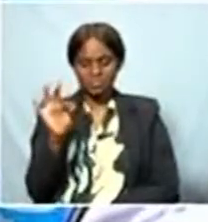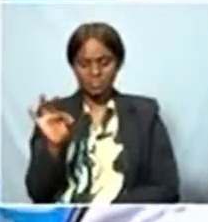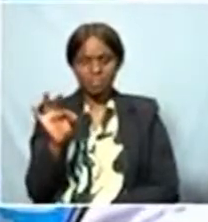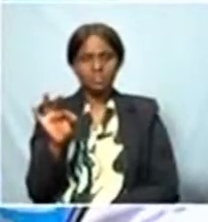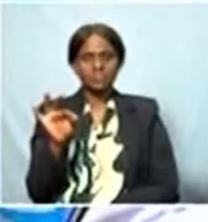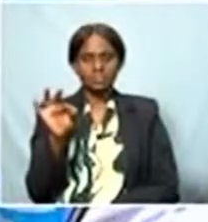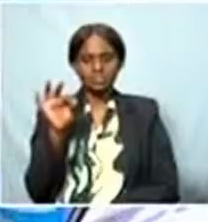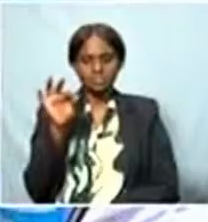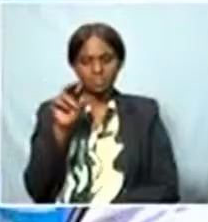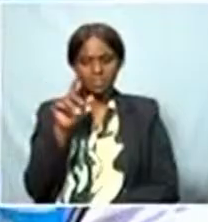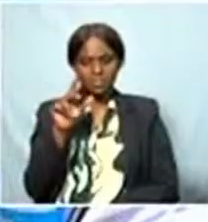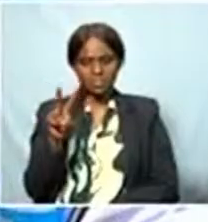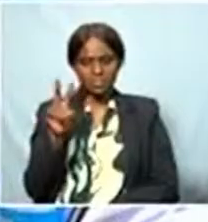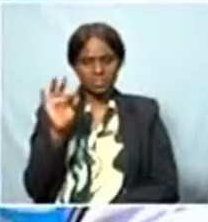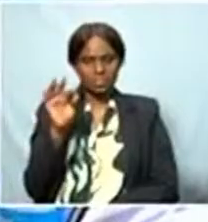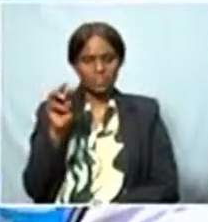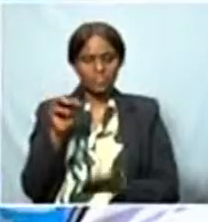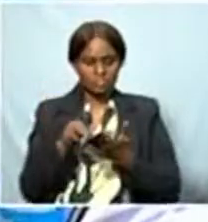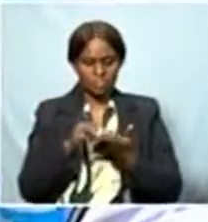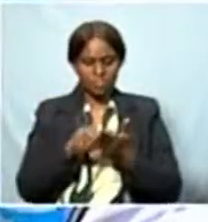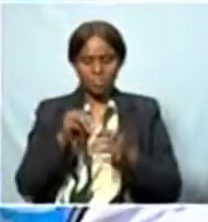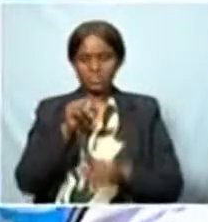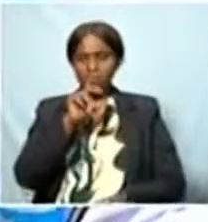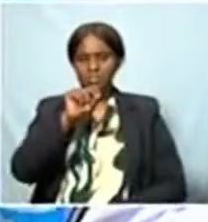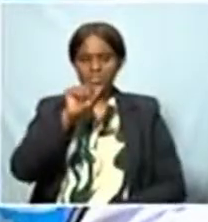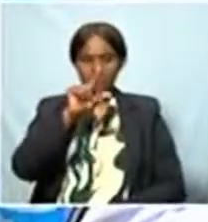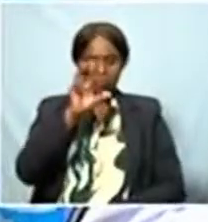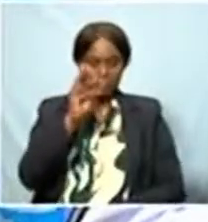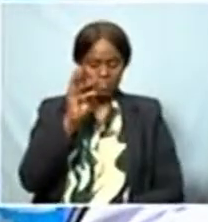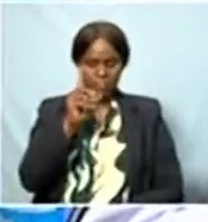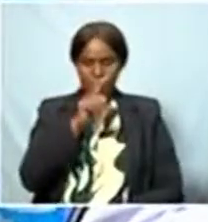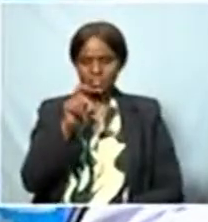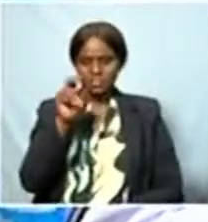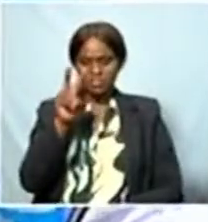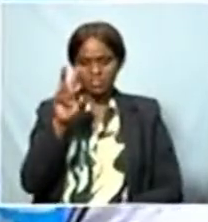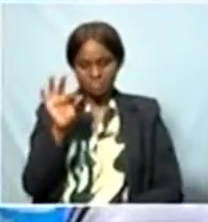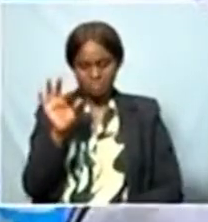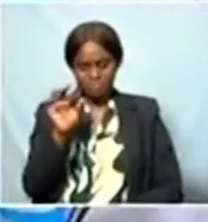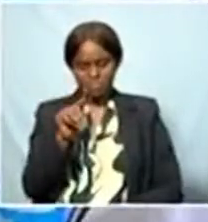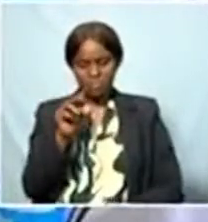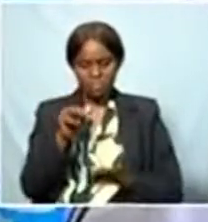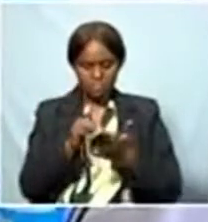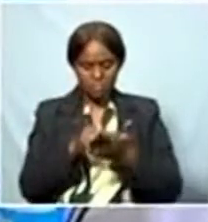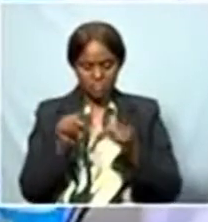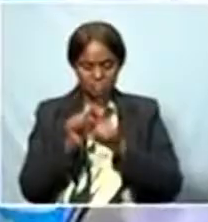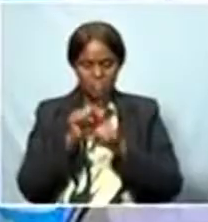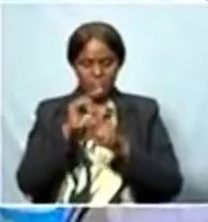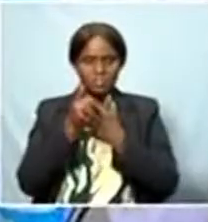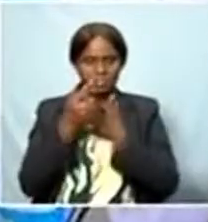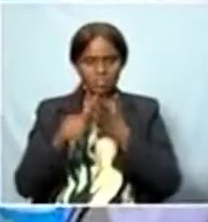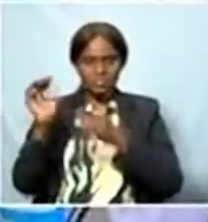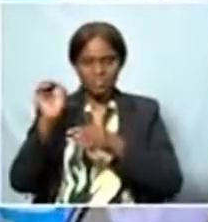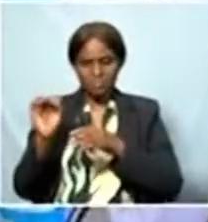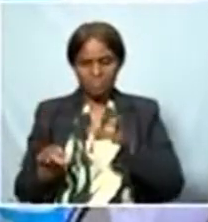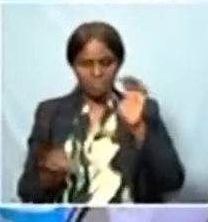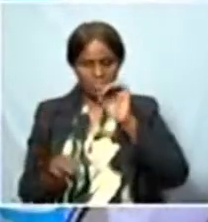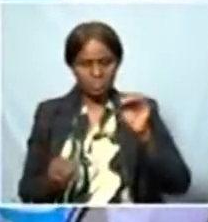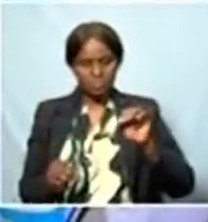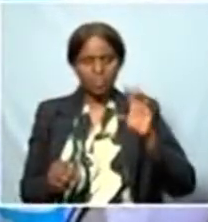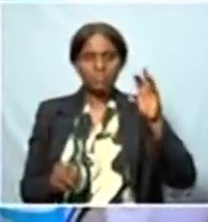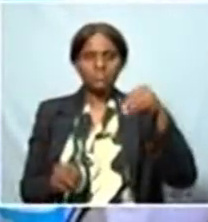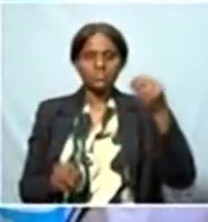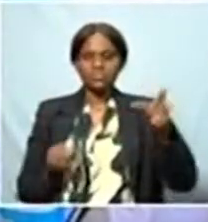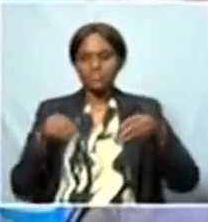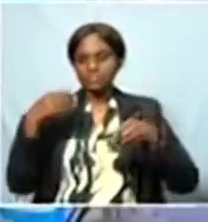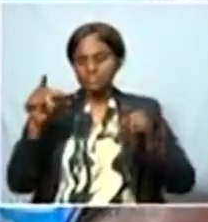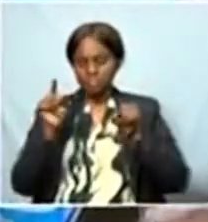179.9 million. 2026, 199.9 million. But of this, what's the percentage that has been disbursed? And would